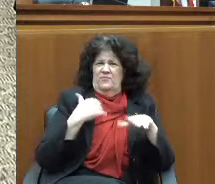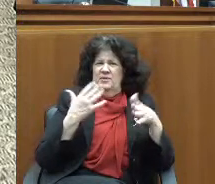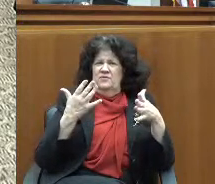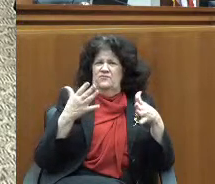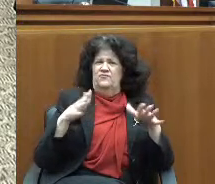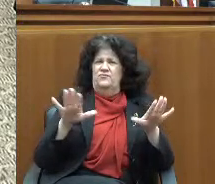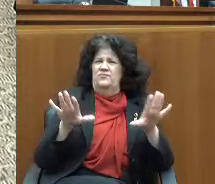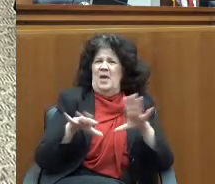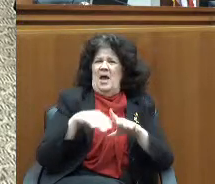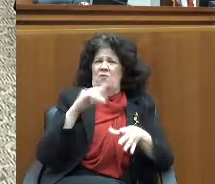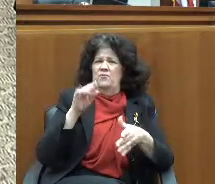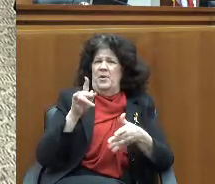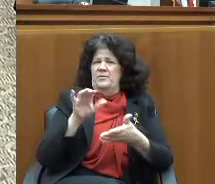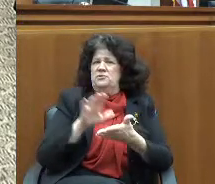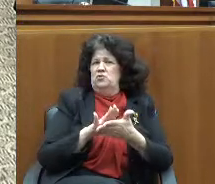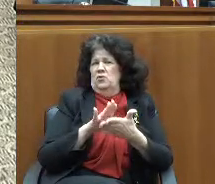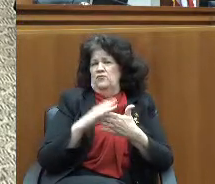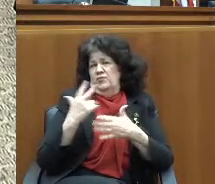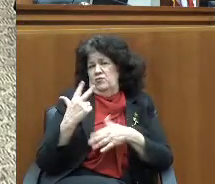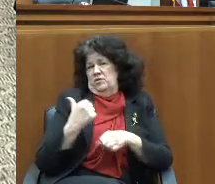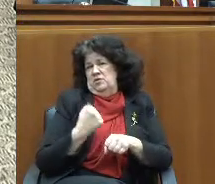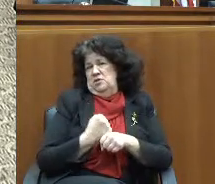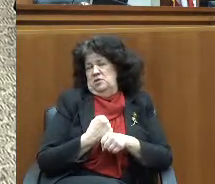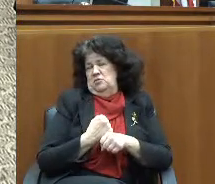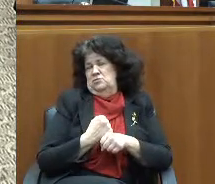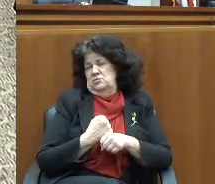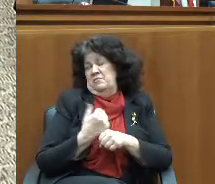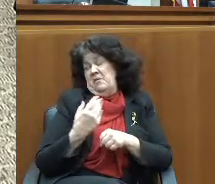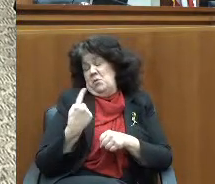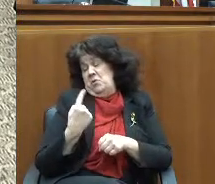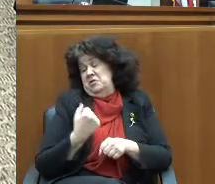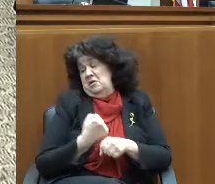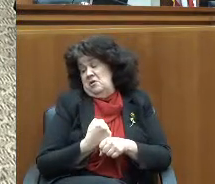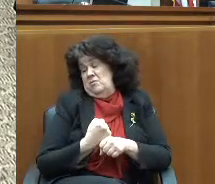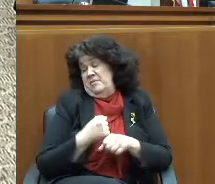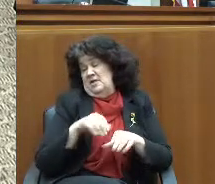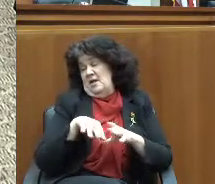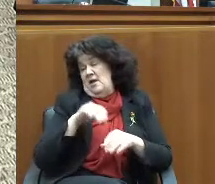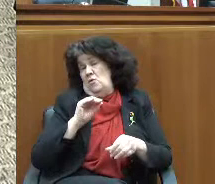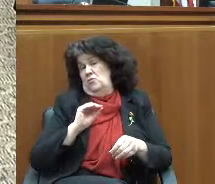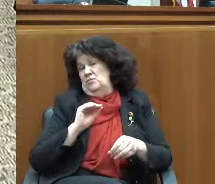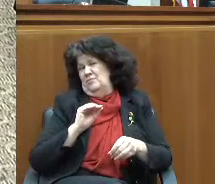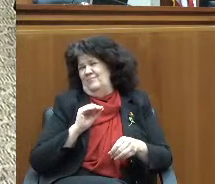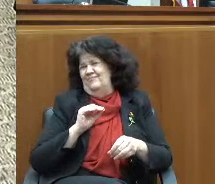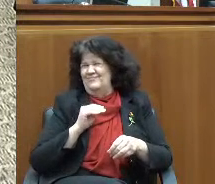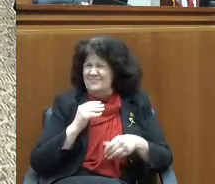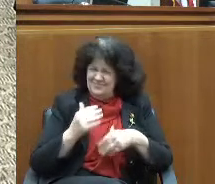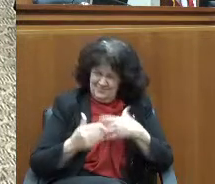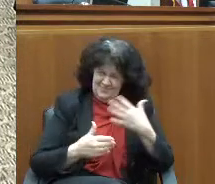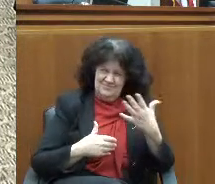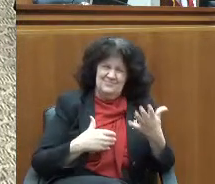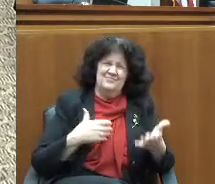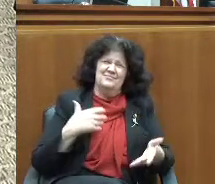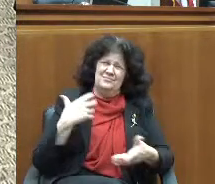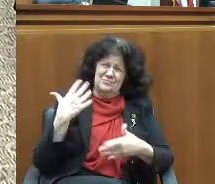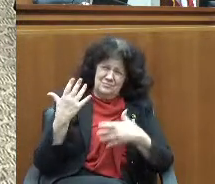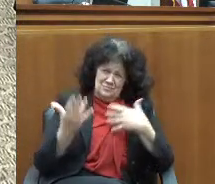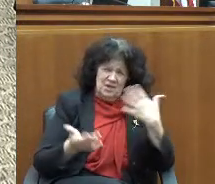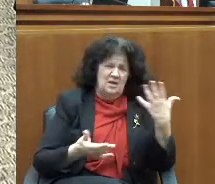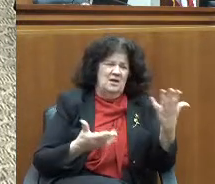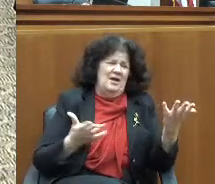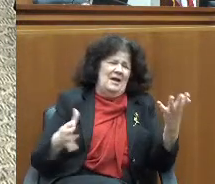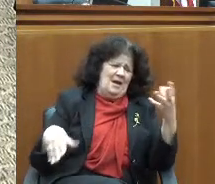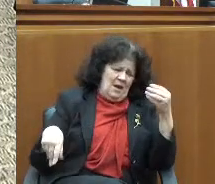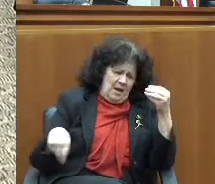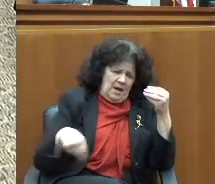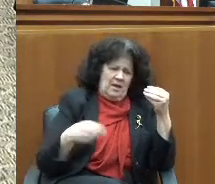3 years, right, or even one of those years, and that we're just putting onerous